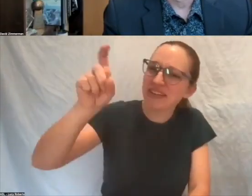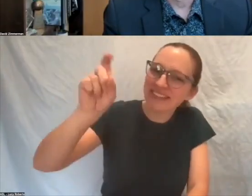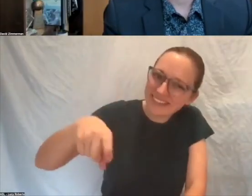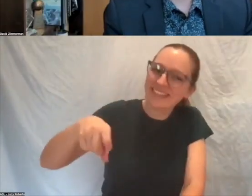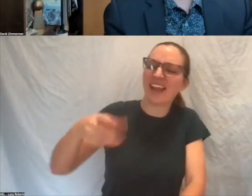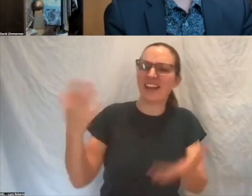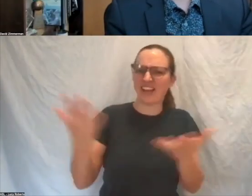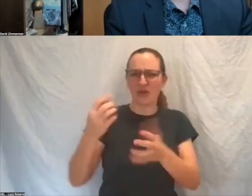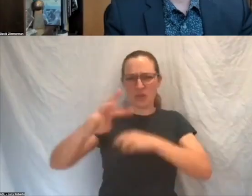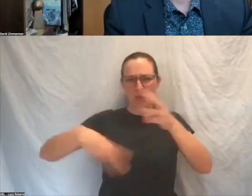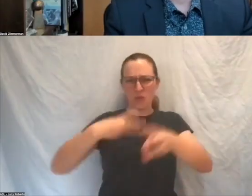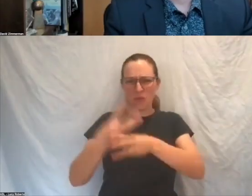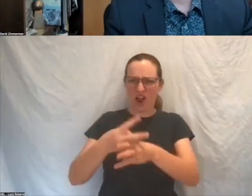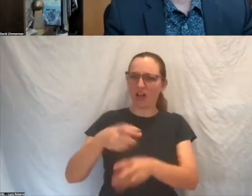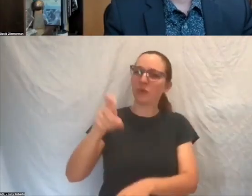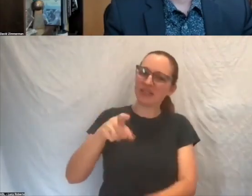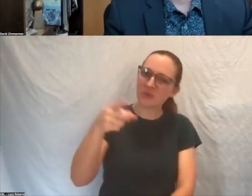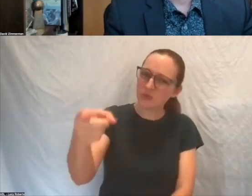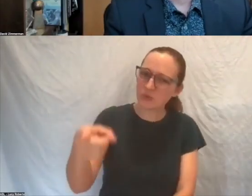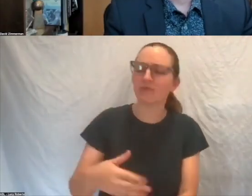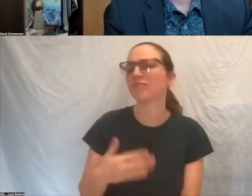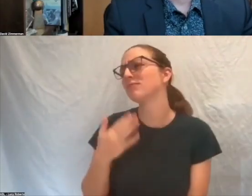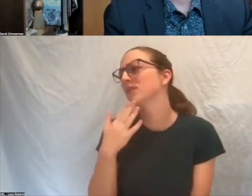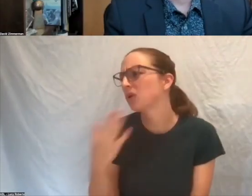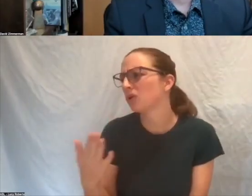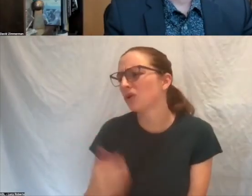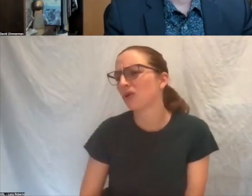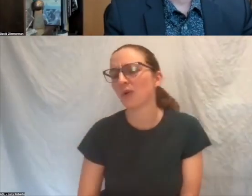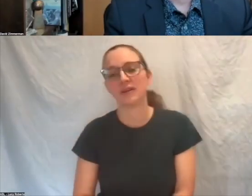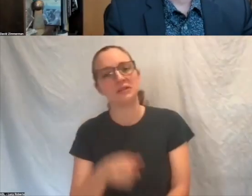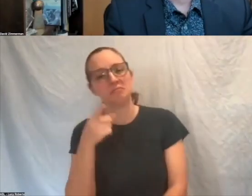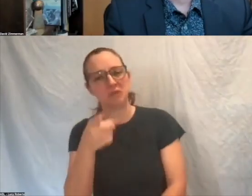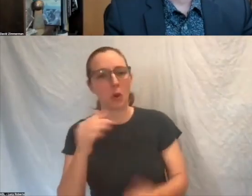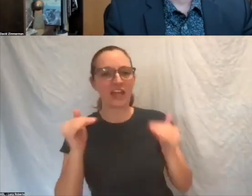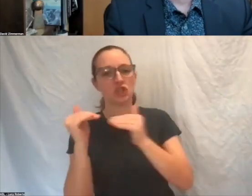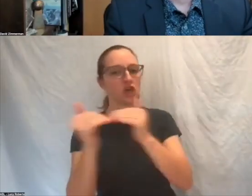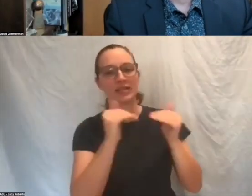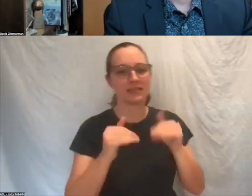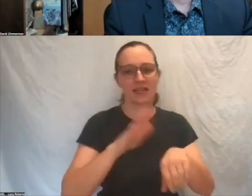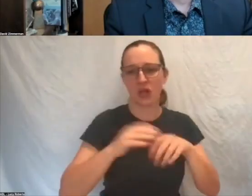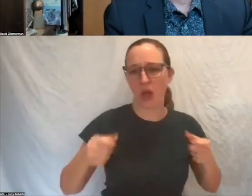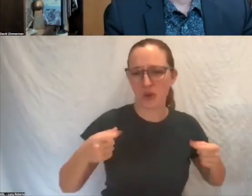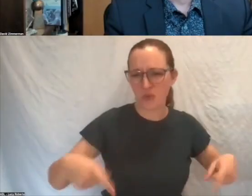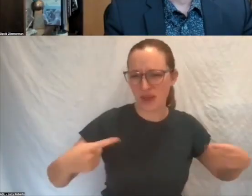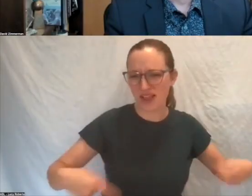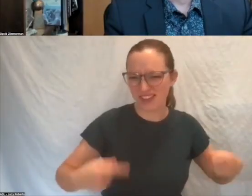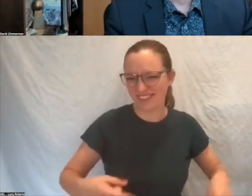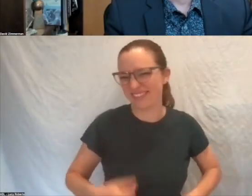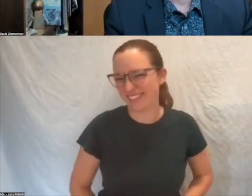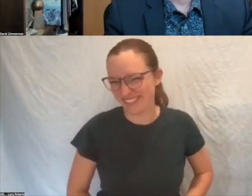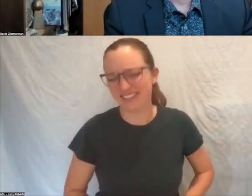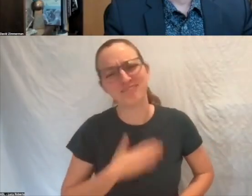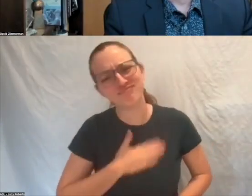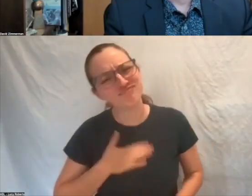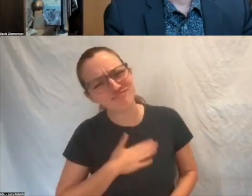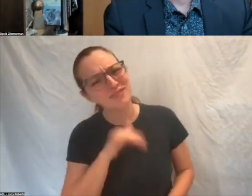world. So Thank you so much. yeah, you're a whole lot of justice on wheels. Just remember that. You're doing good. I really